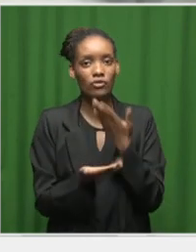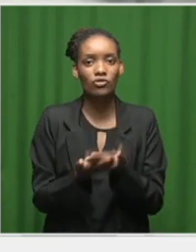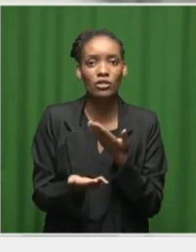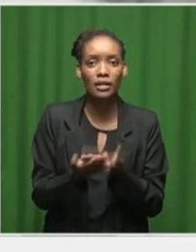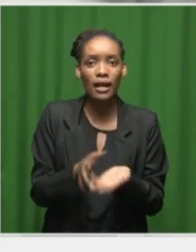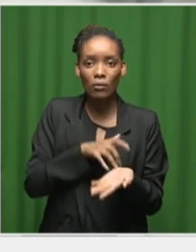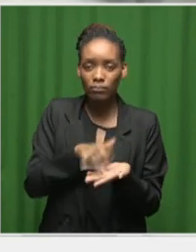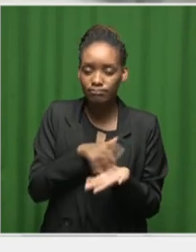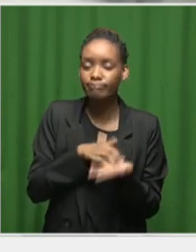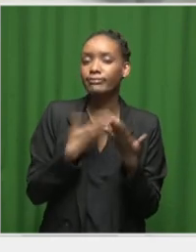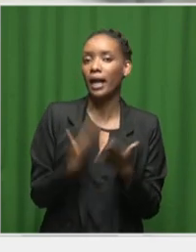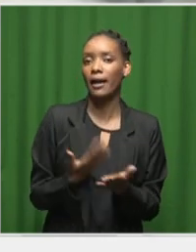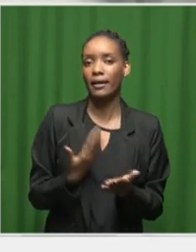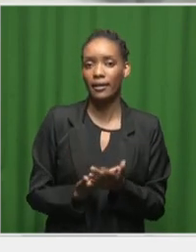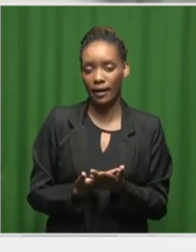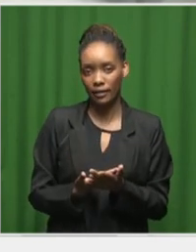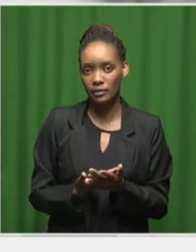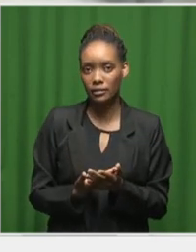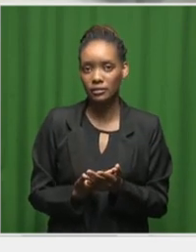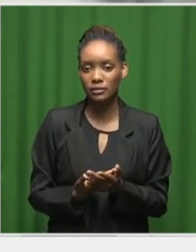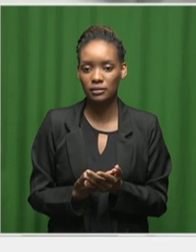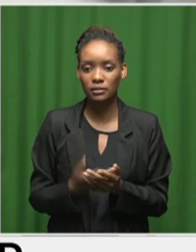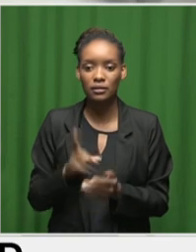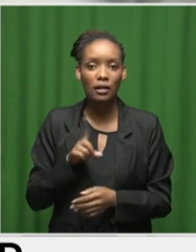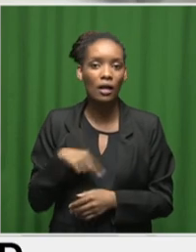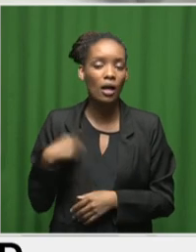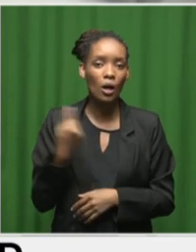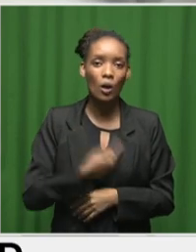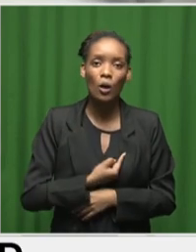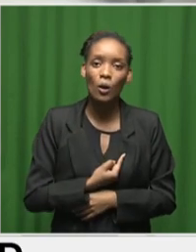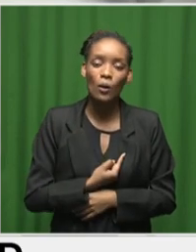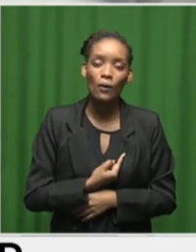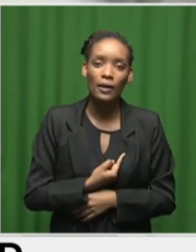they are required. We do not have to grovel before